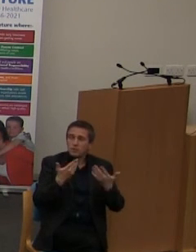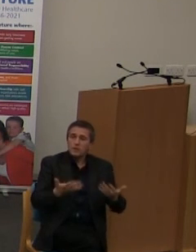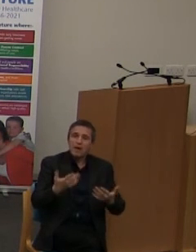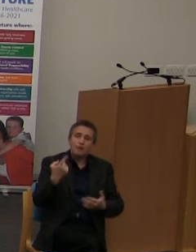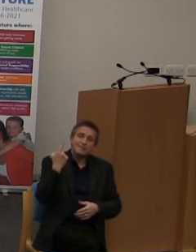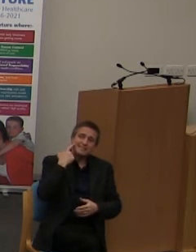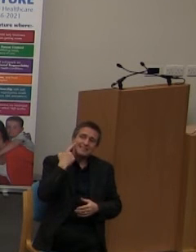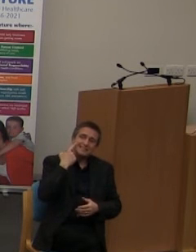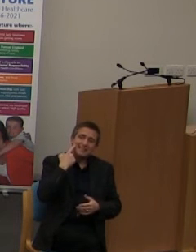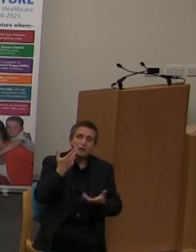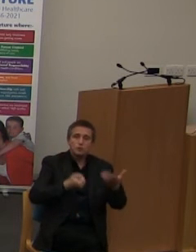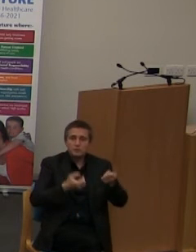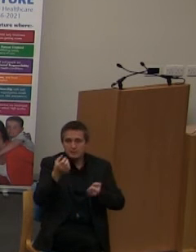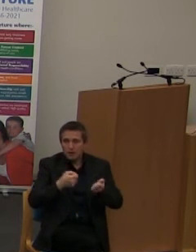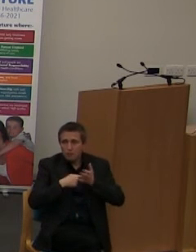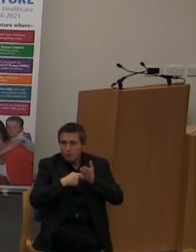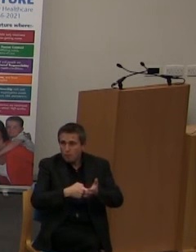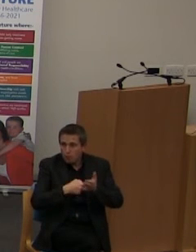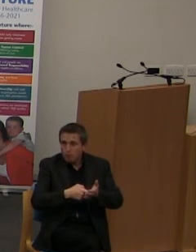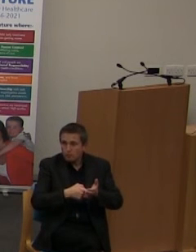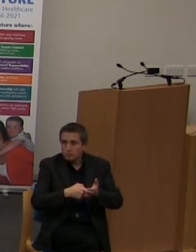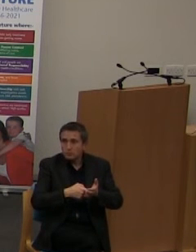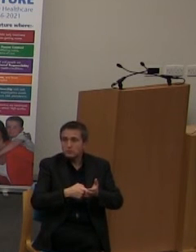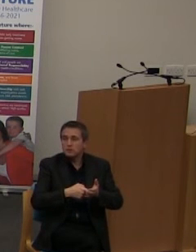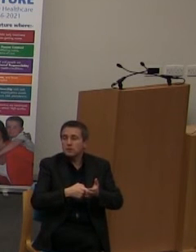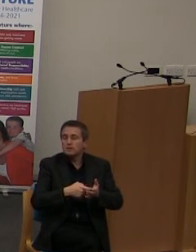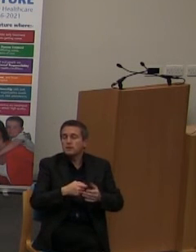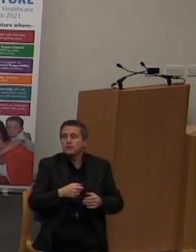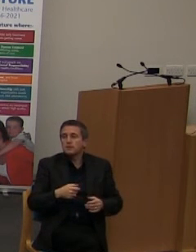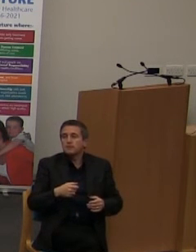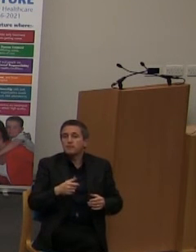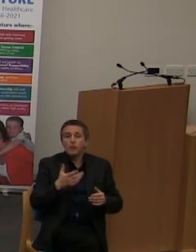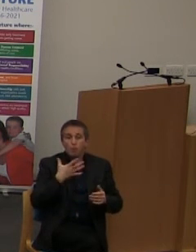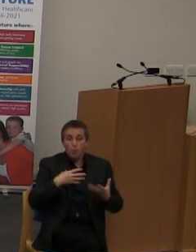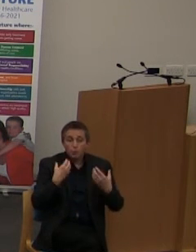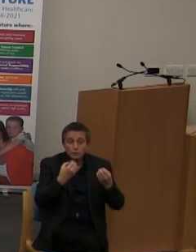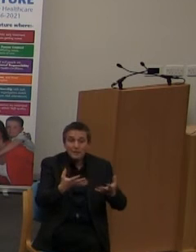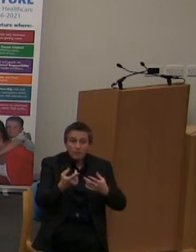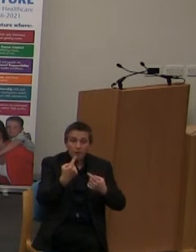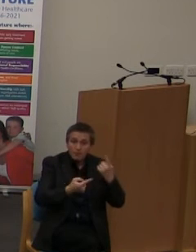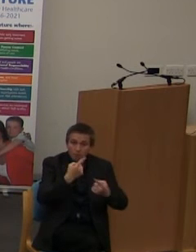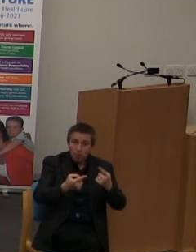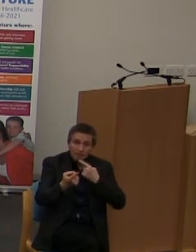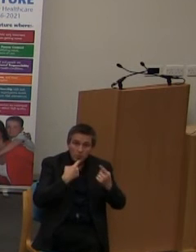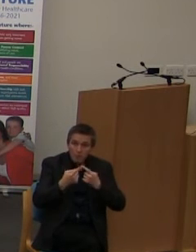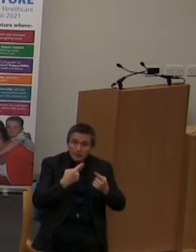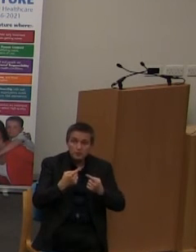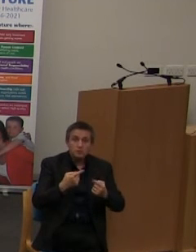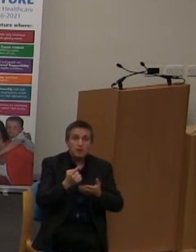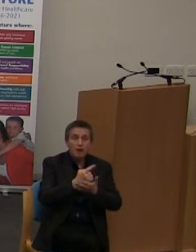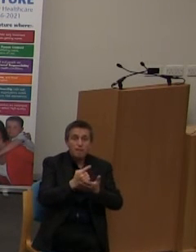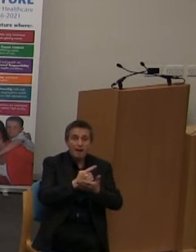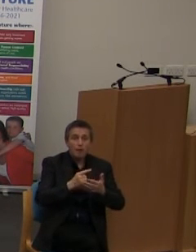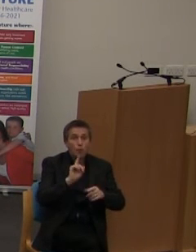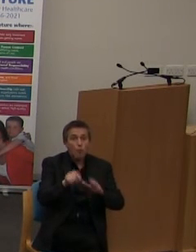actually get the referrals in. And what we hope to do was to give people information about redirection of things, not just a blanket, oh,